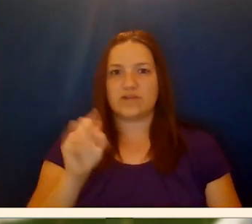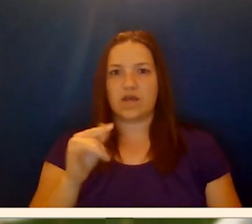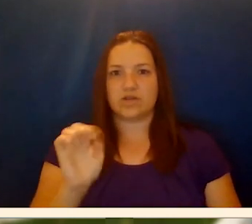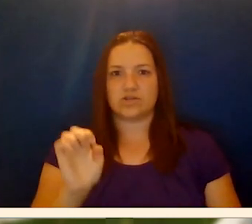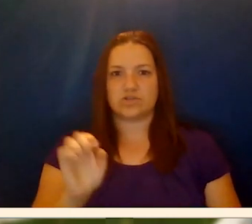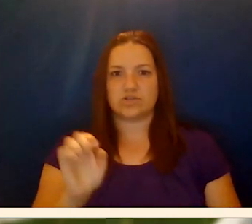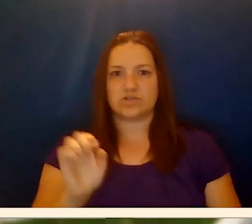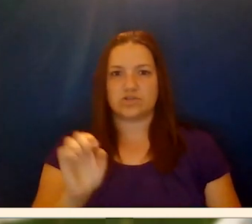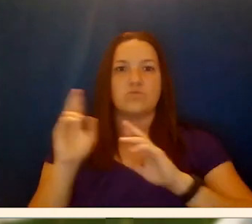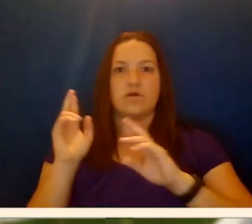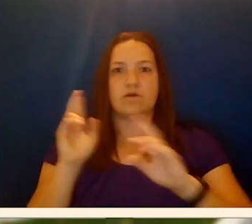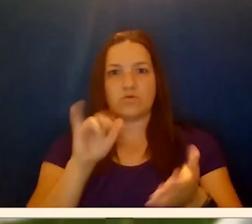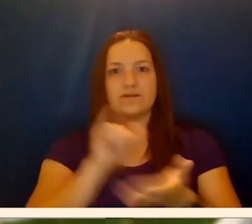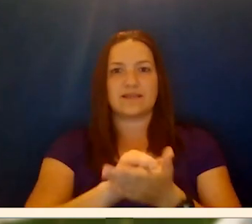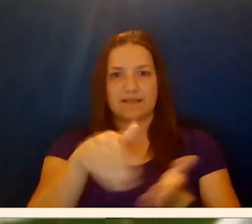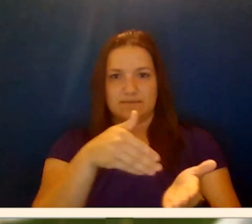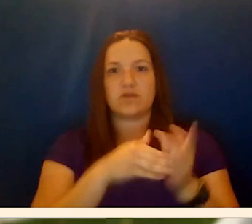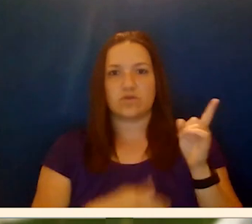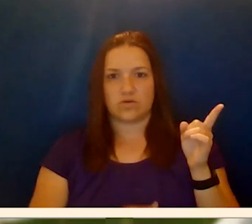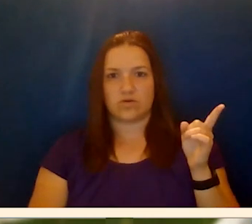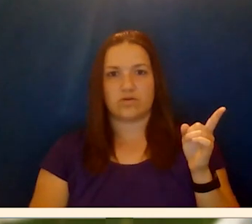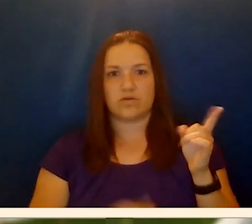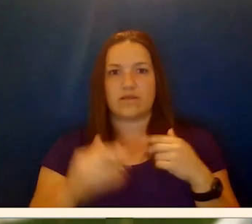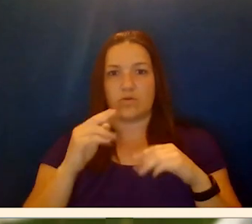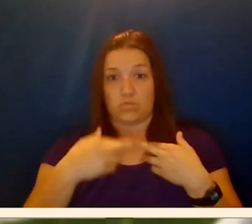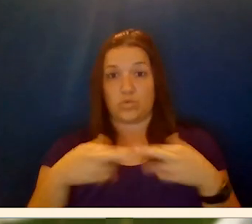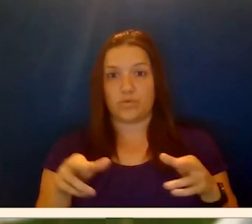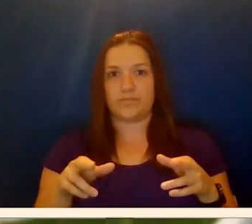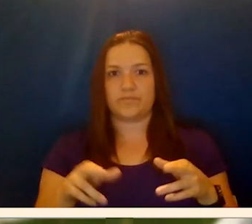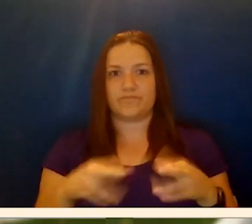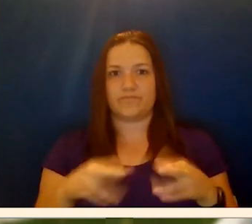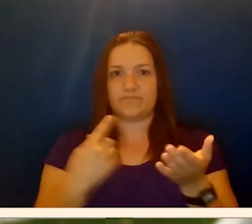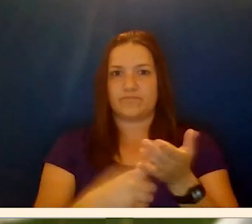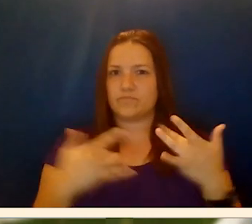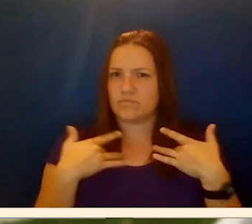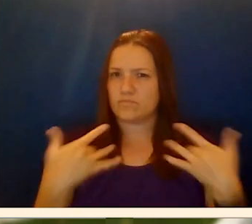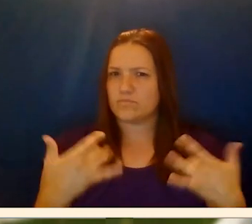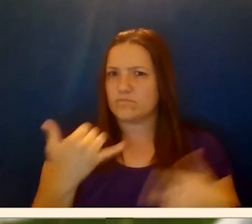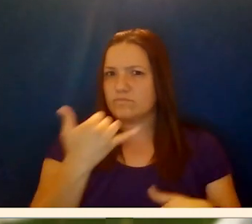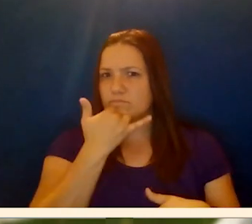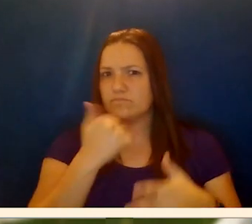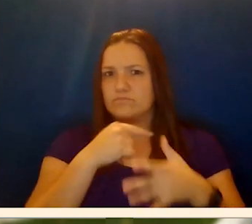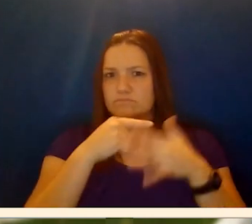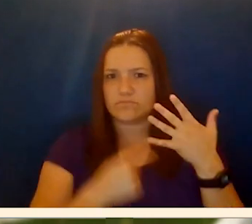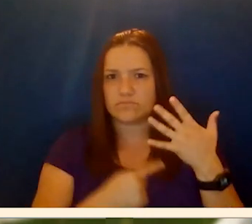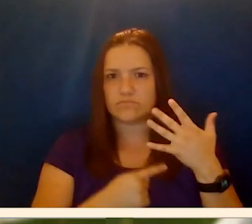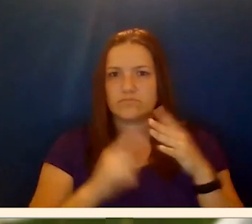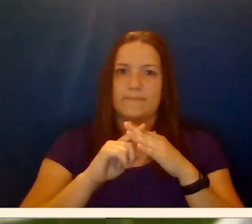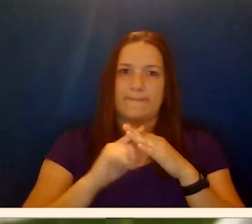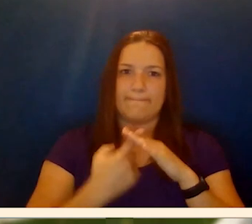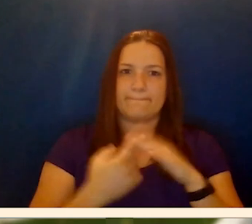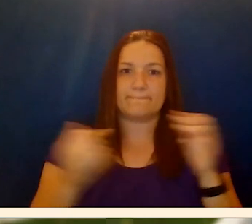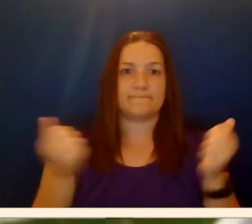report to that command center. And then we give a briefing on what's going on. We immediately begin,